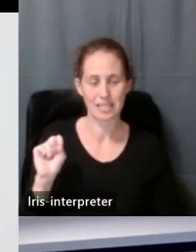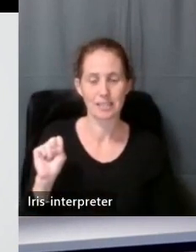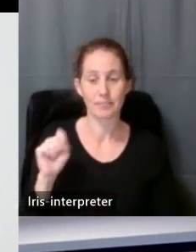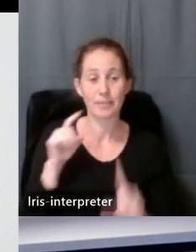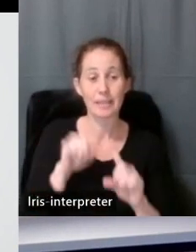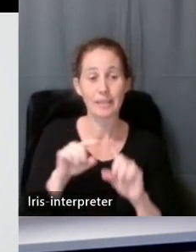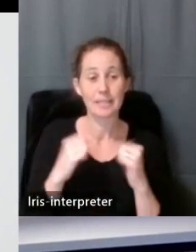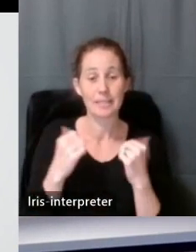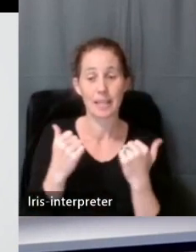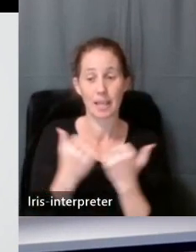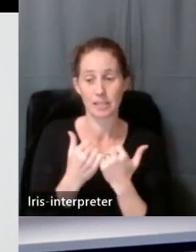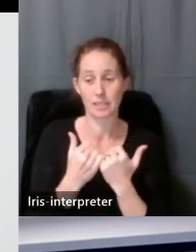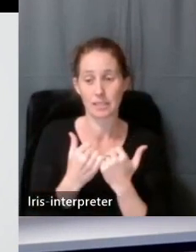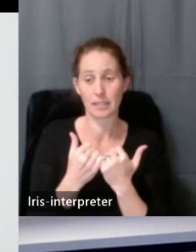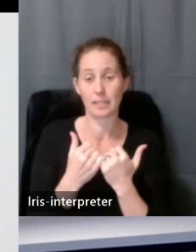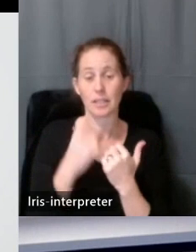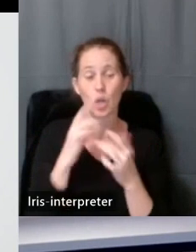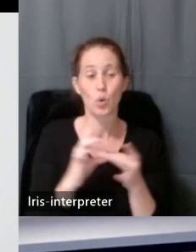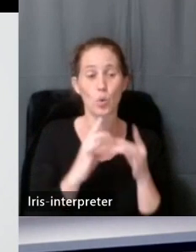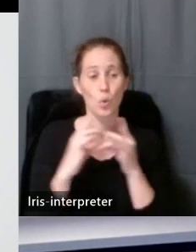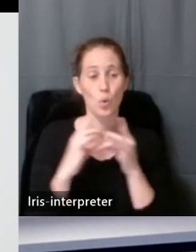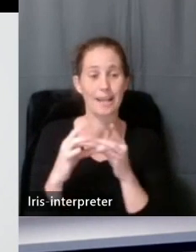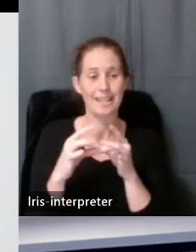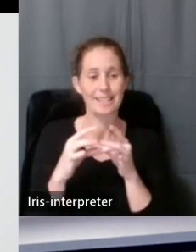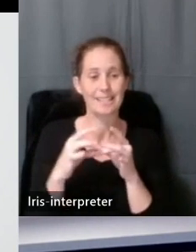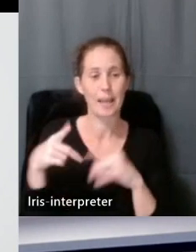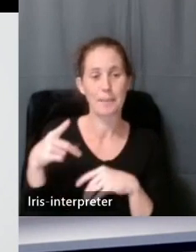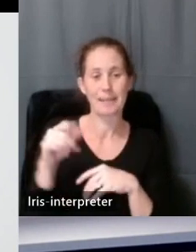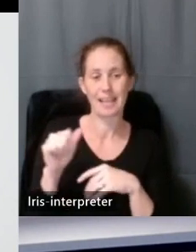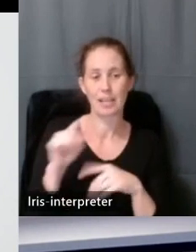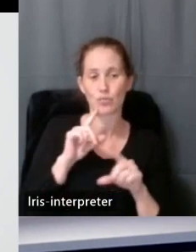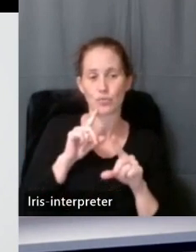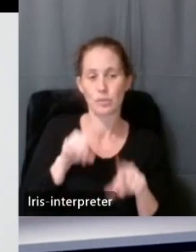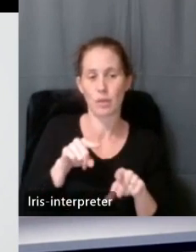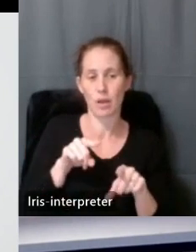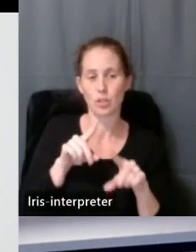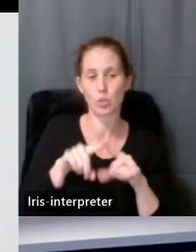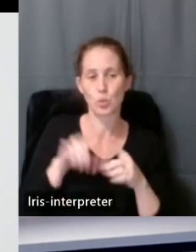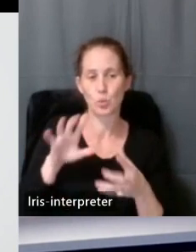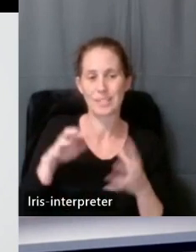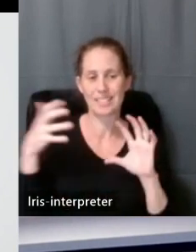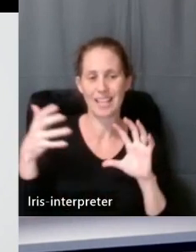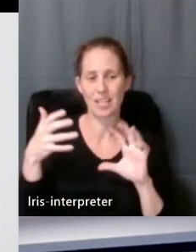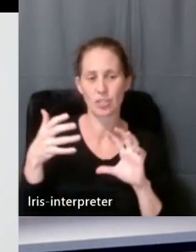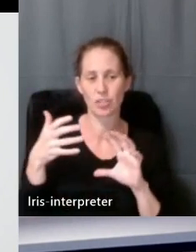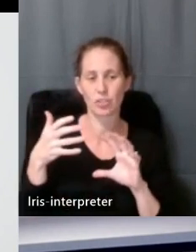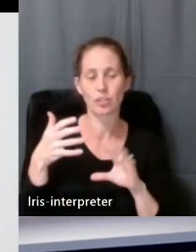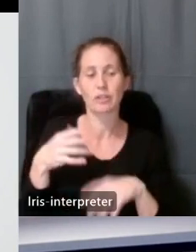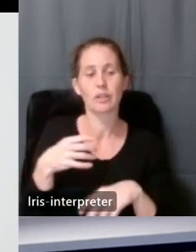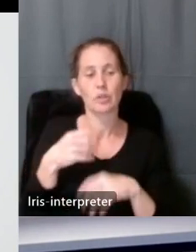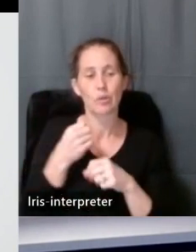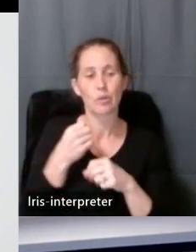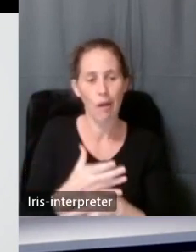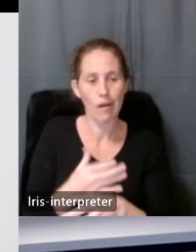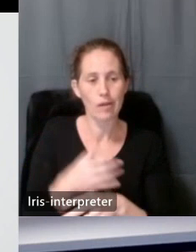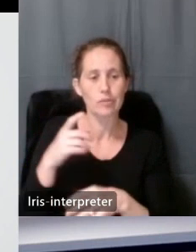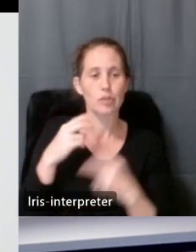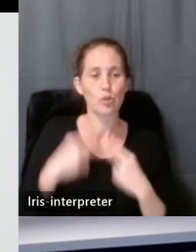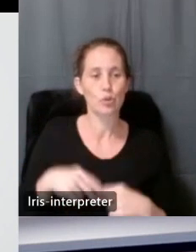This agency coordinates the Commonwealth's response to disaster-caused human needs,